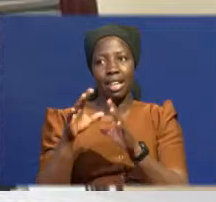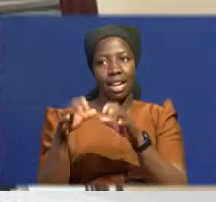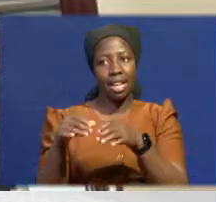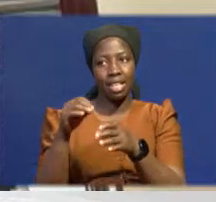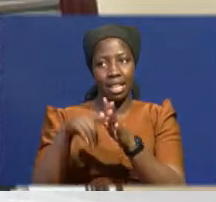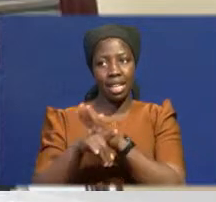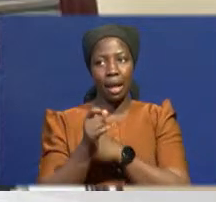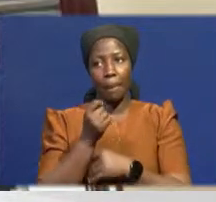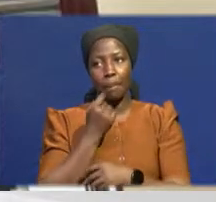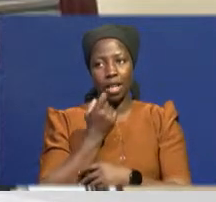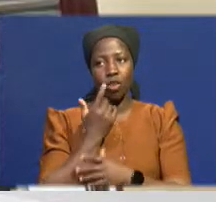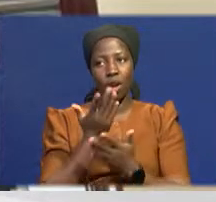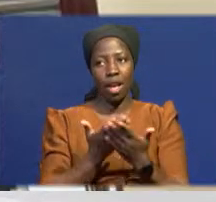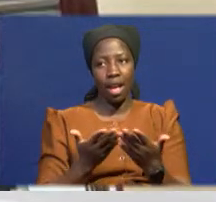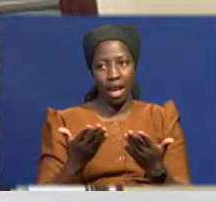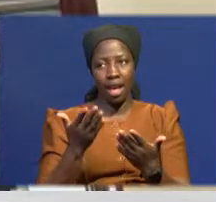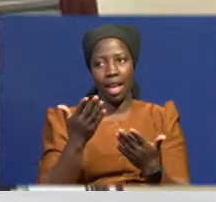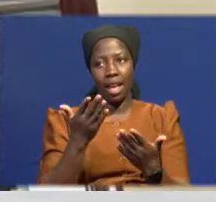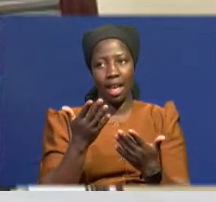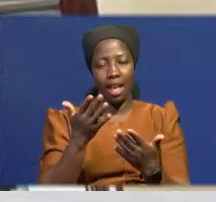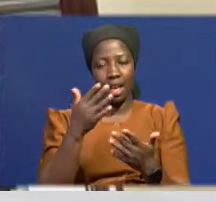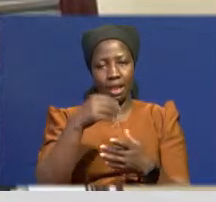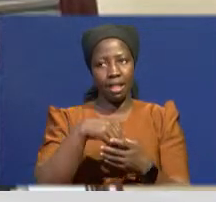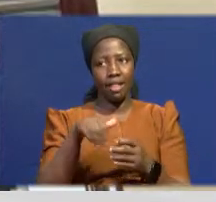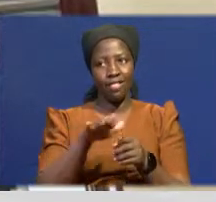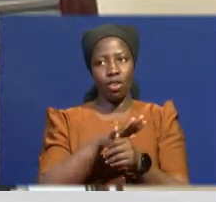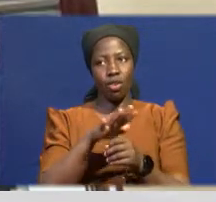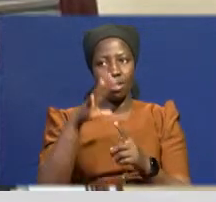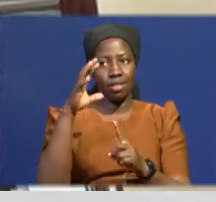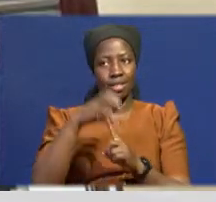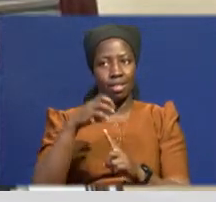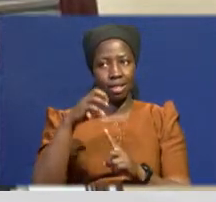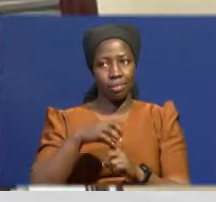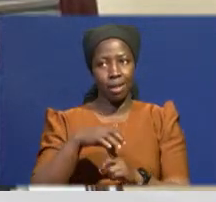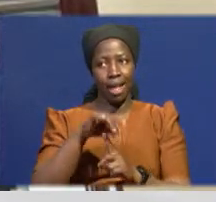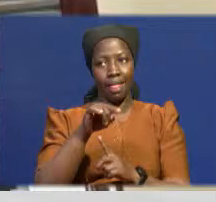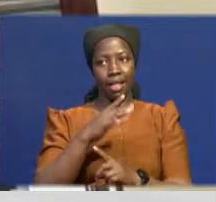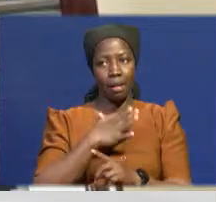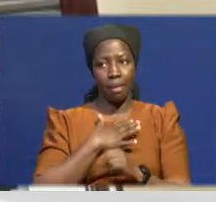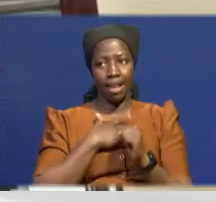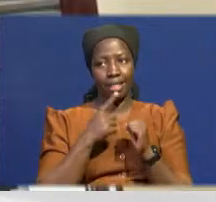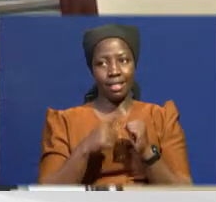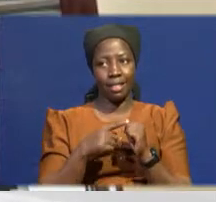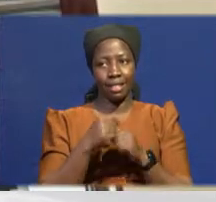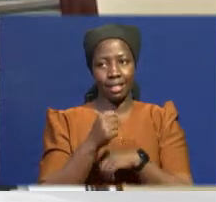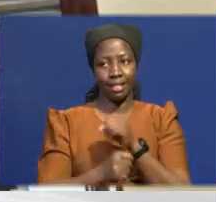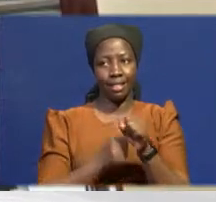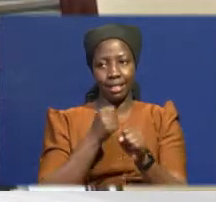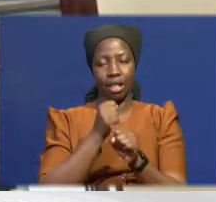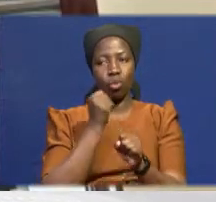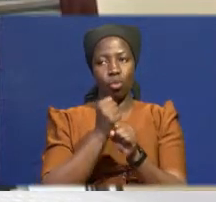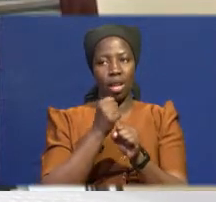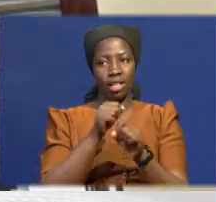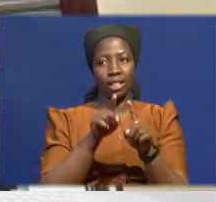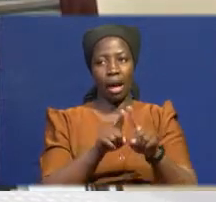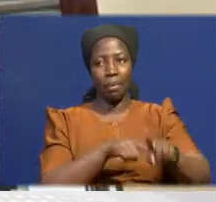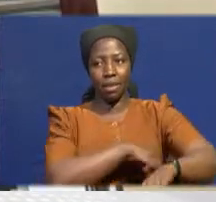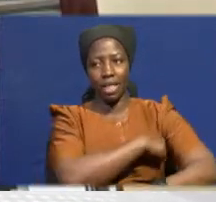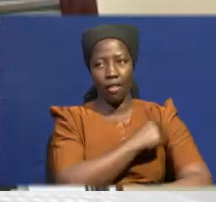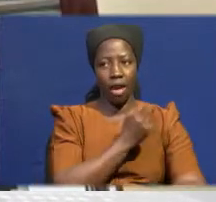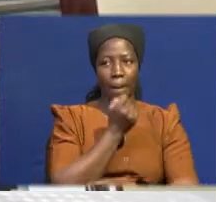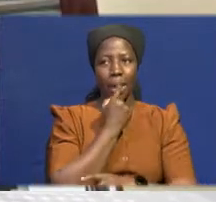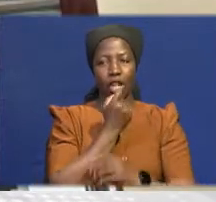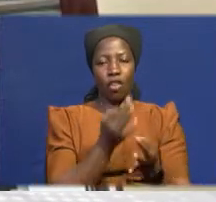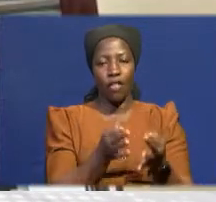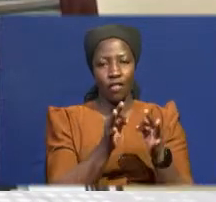the entire World Championship, and that's how I plan to keep it. This is my sixth year in running as a chief medical officer, and the team we have